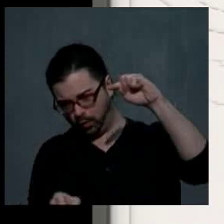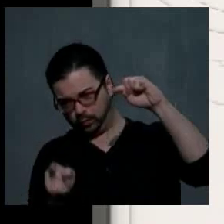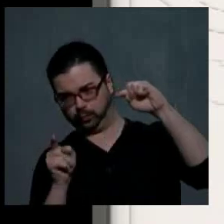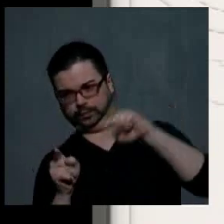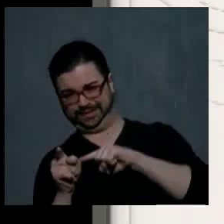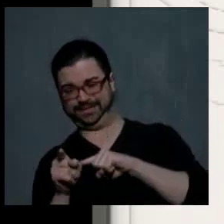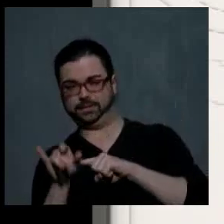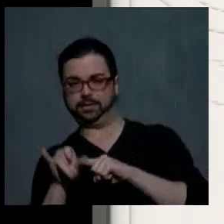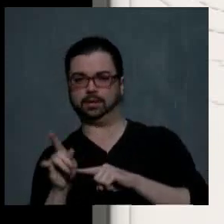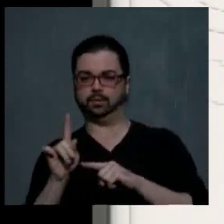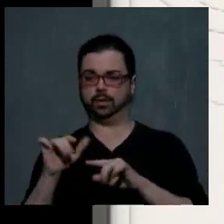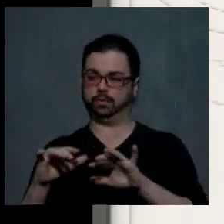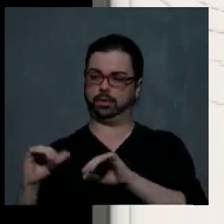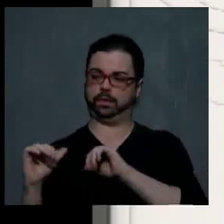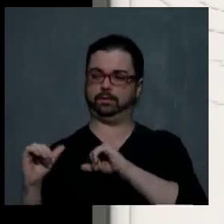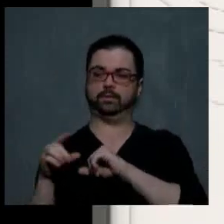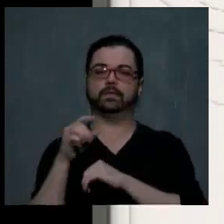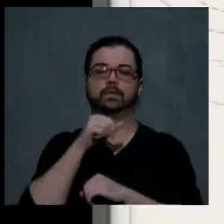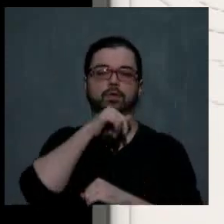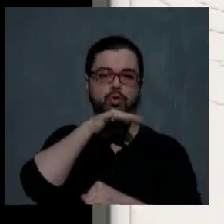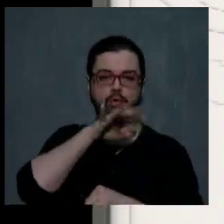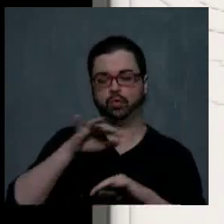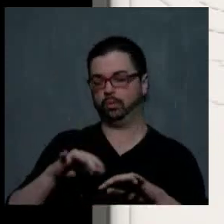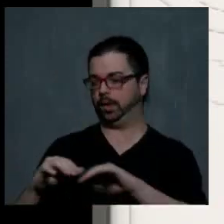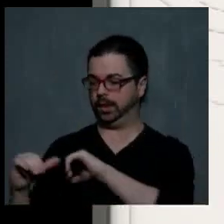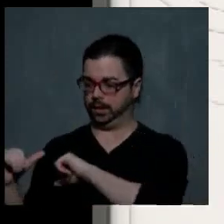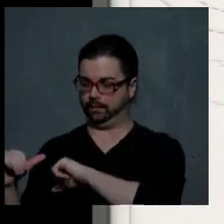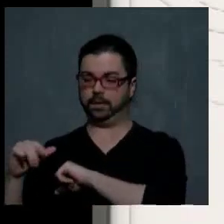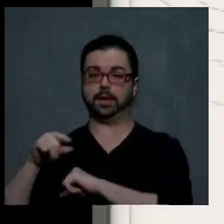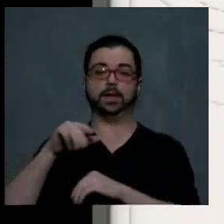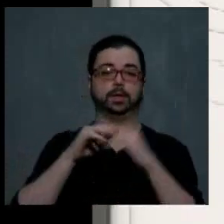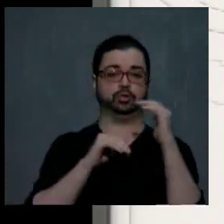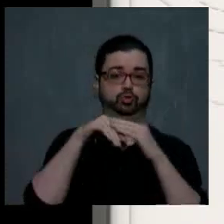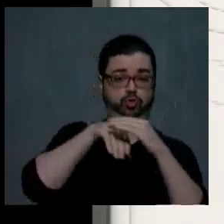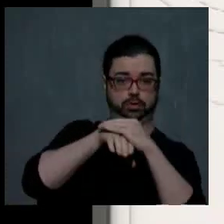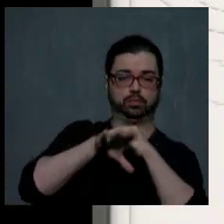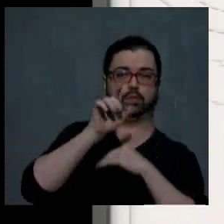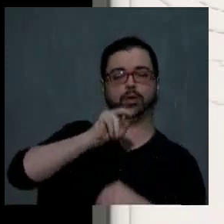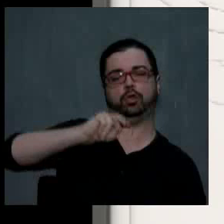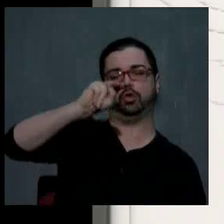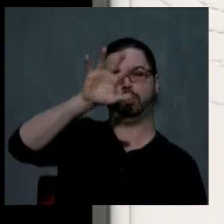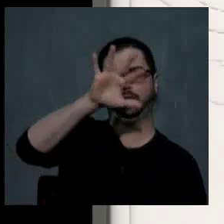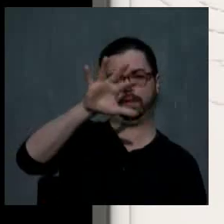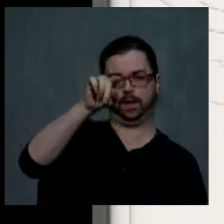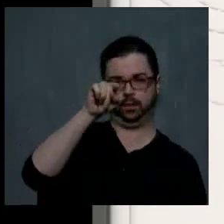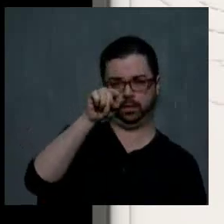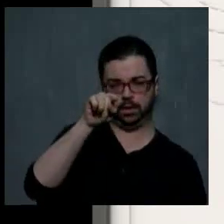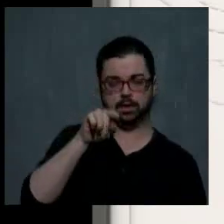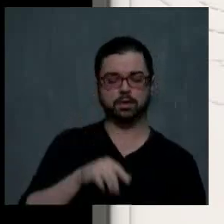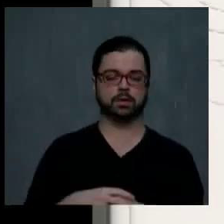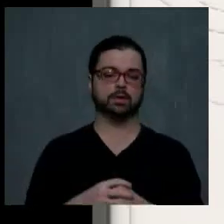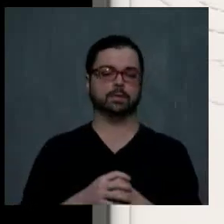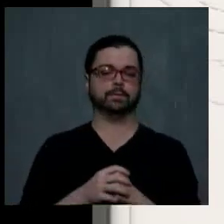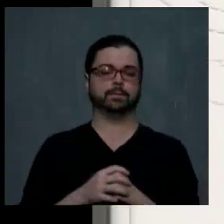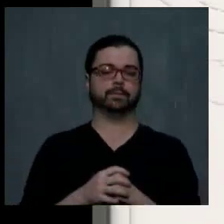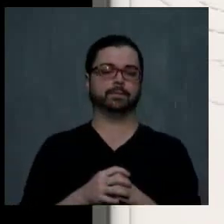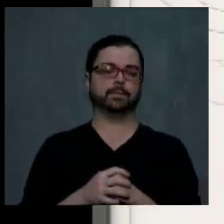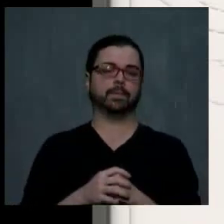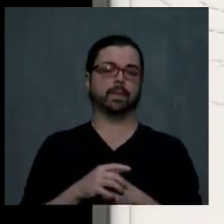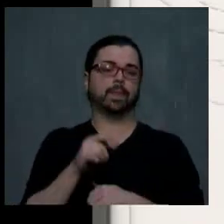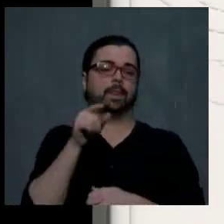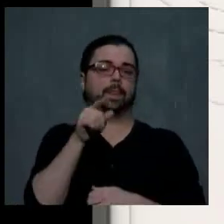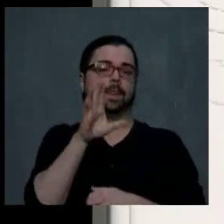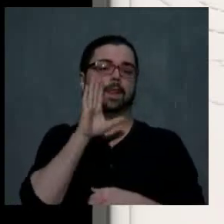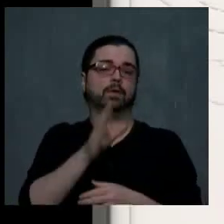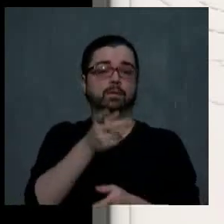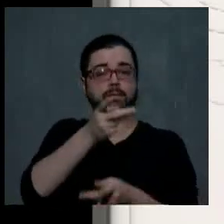removed, and construction access would be to the north through the hatched area, and they would maintain,